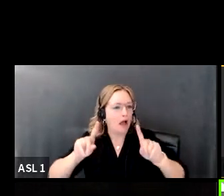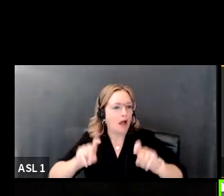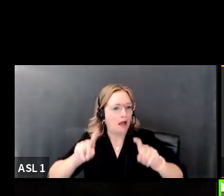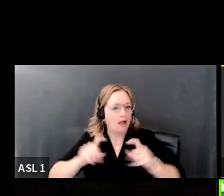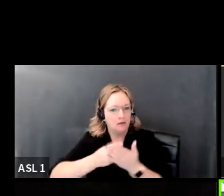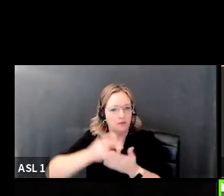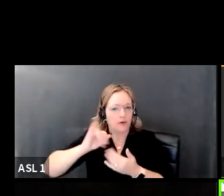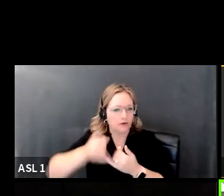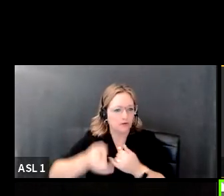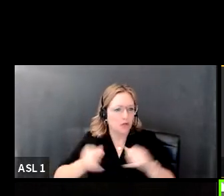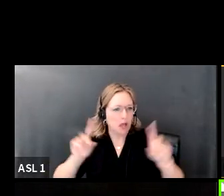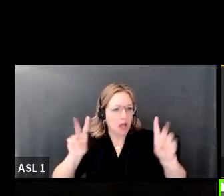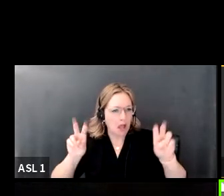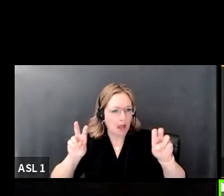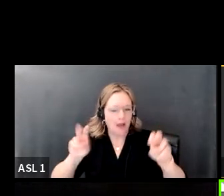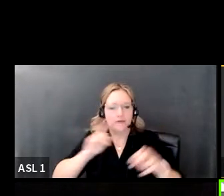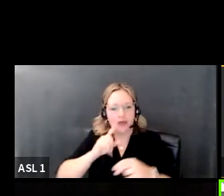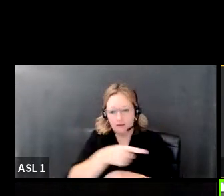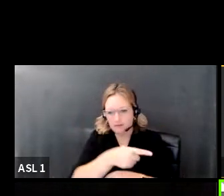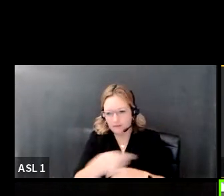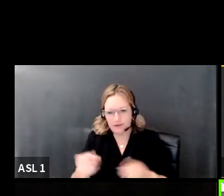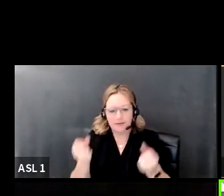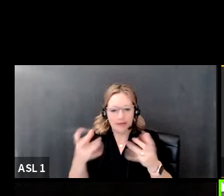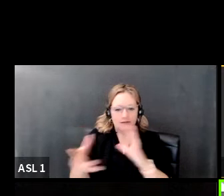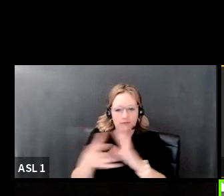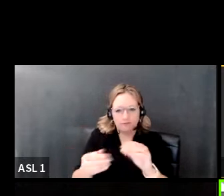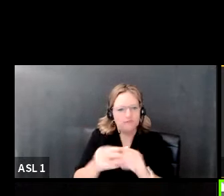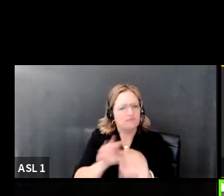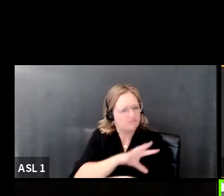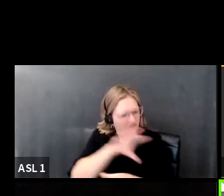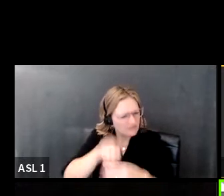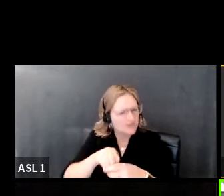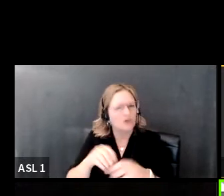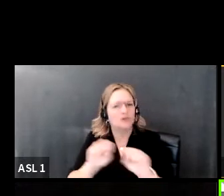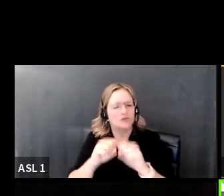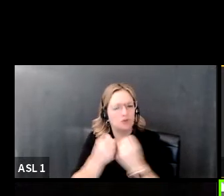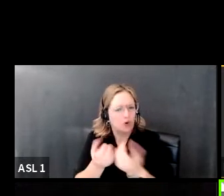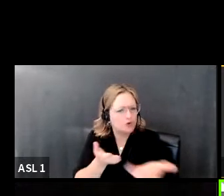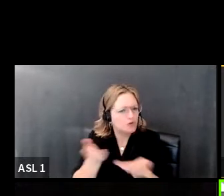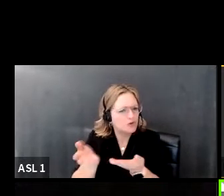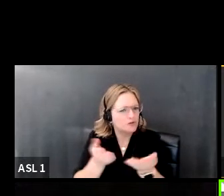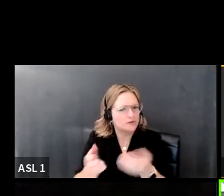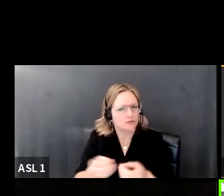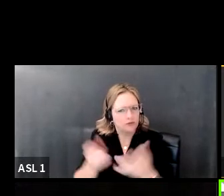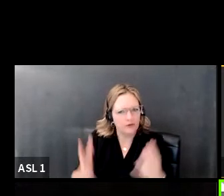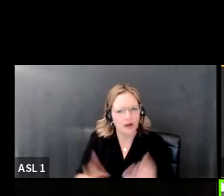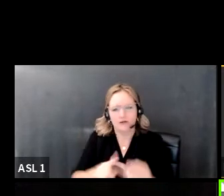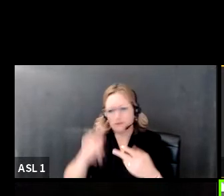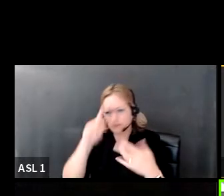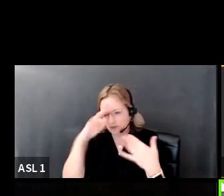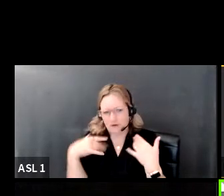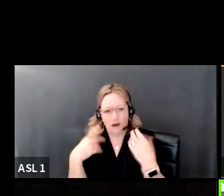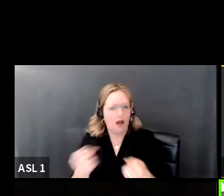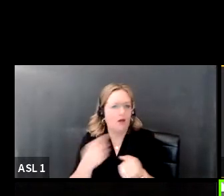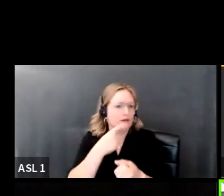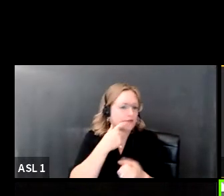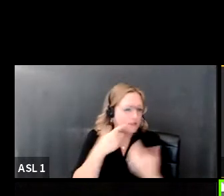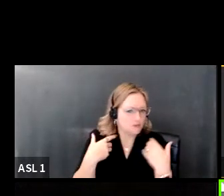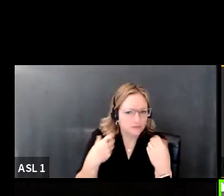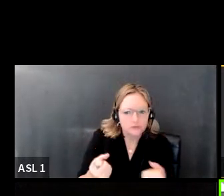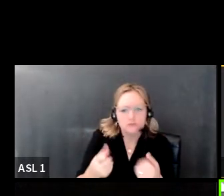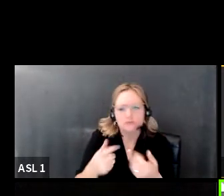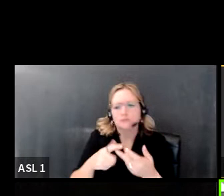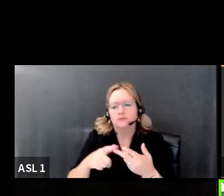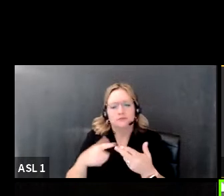delegations have talked about here today where we embed them as social service providers youth outreach providers mental health and addictions providers whatever